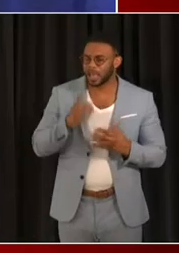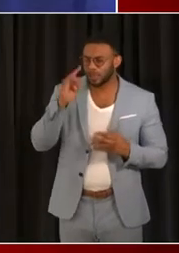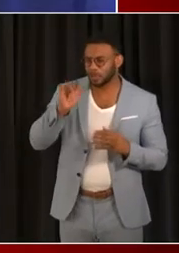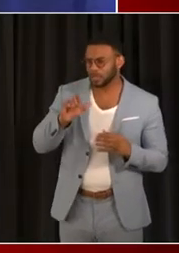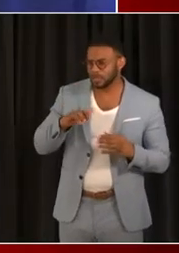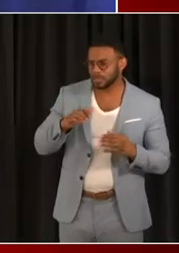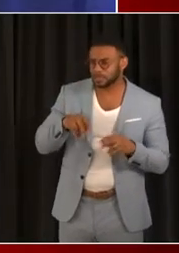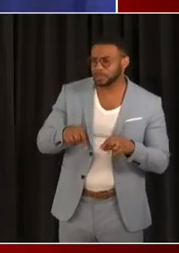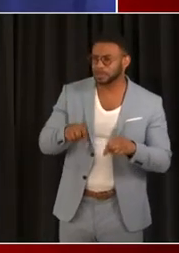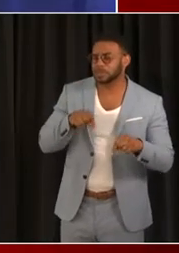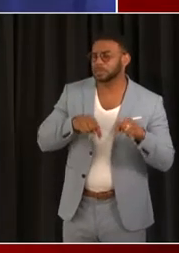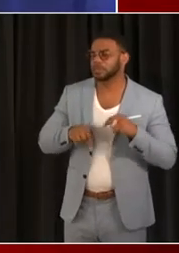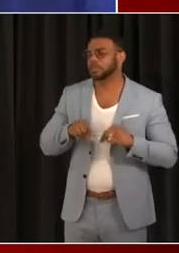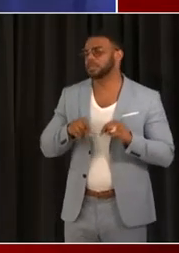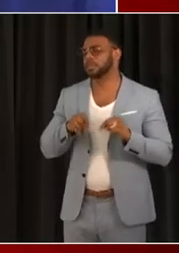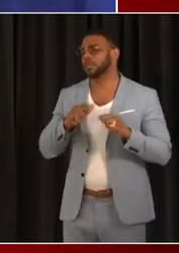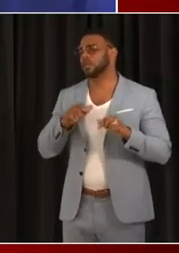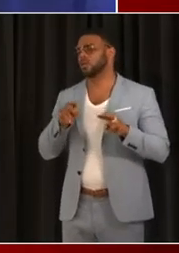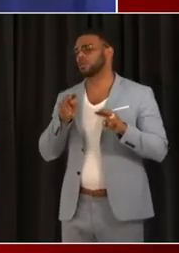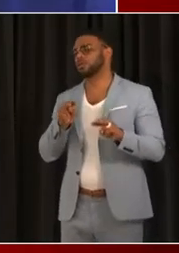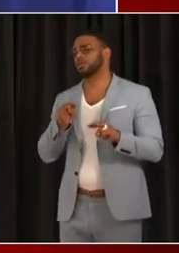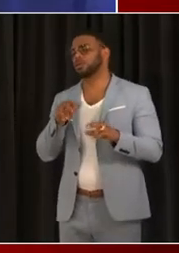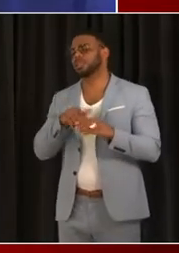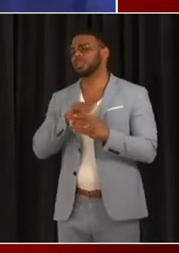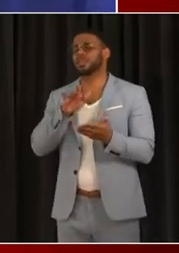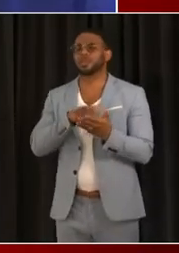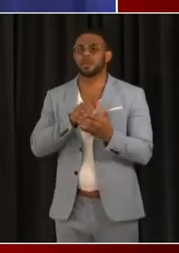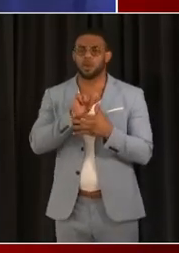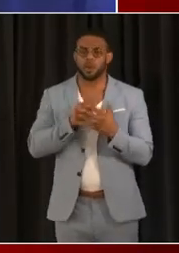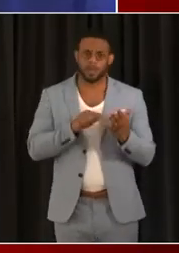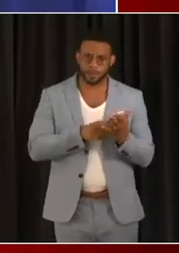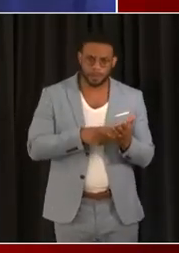I think we need to take a step back as we are sort of in the